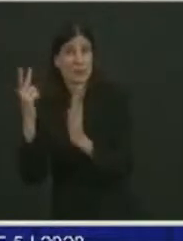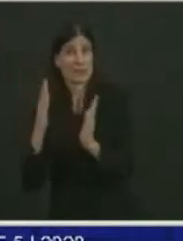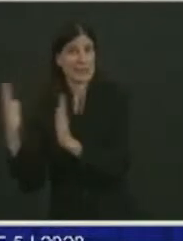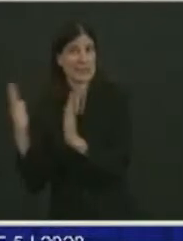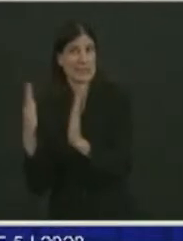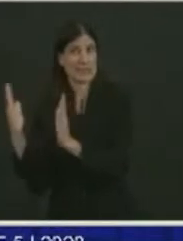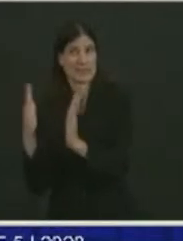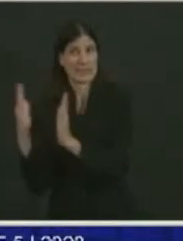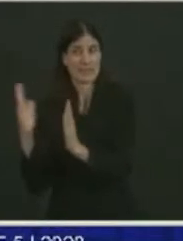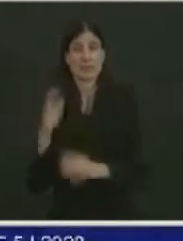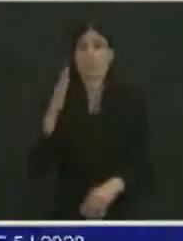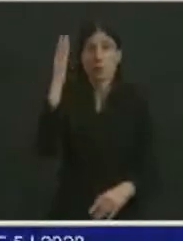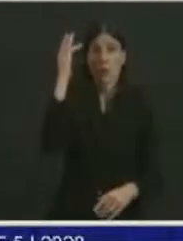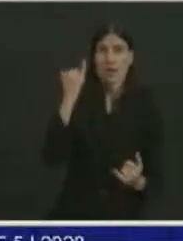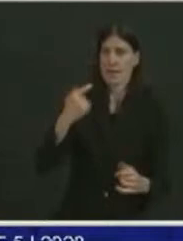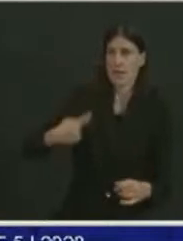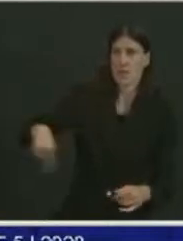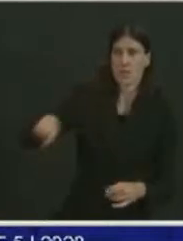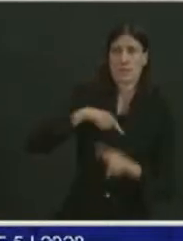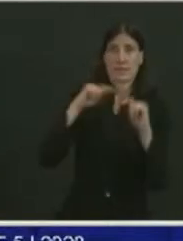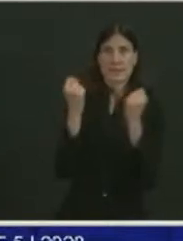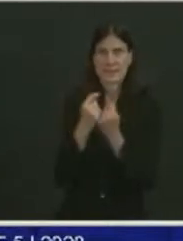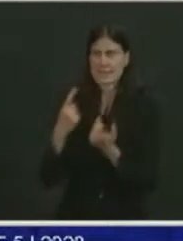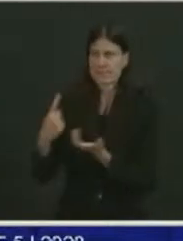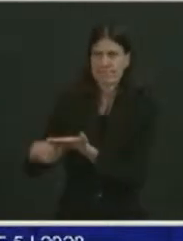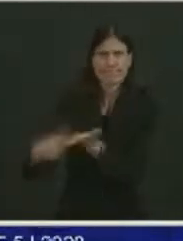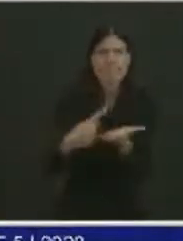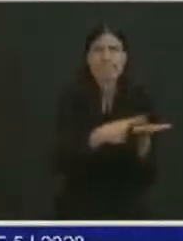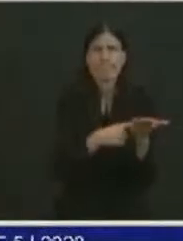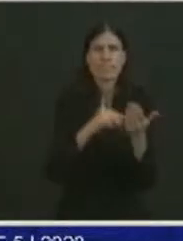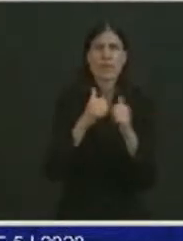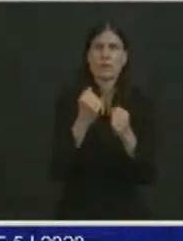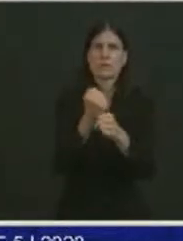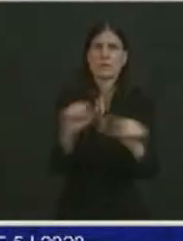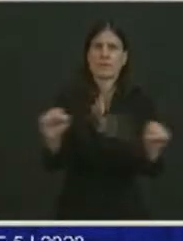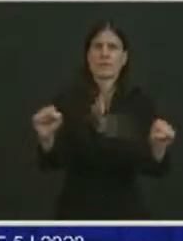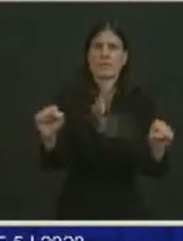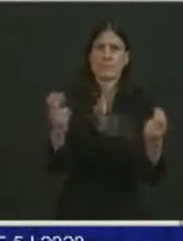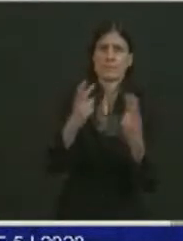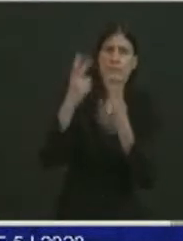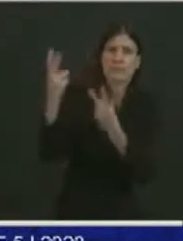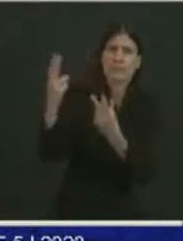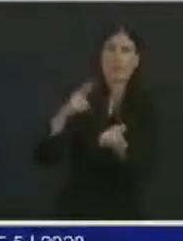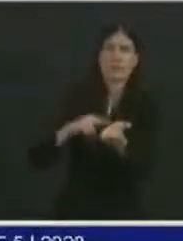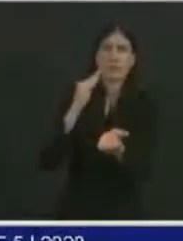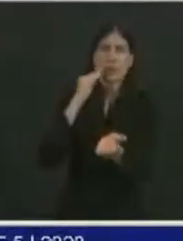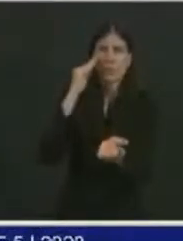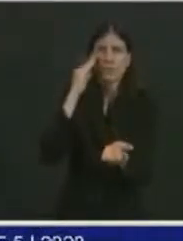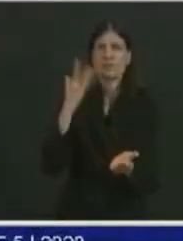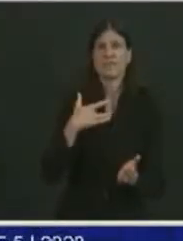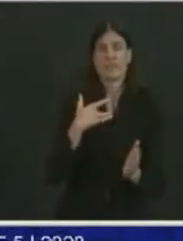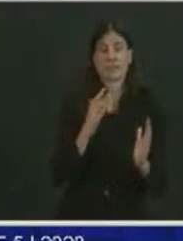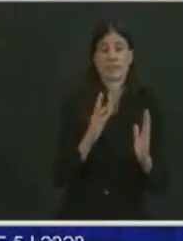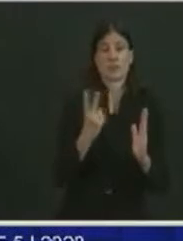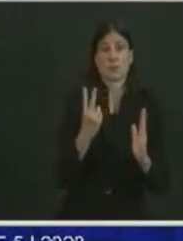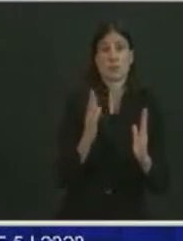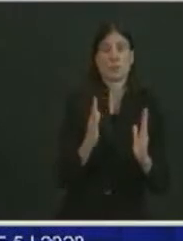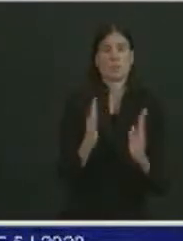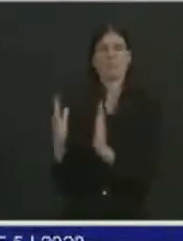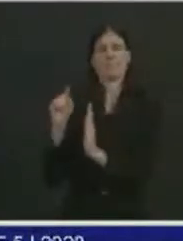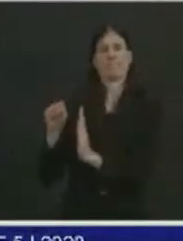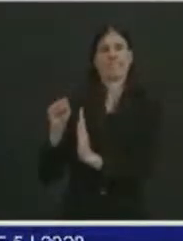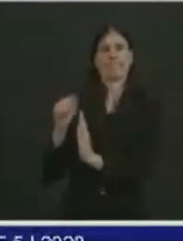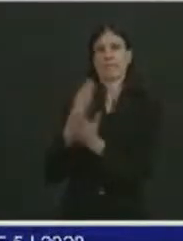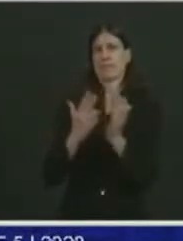can happen safely as we move towards phase 3. The document we shared lays out some considerations and guidance